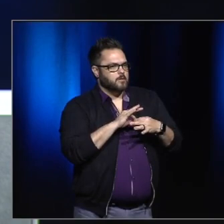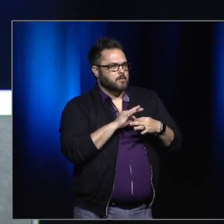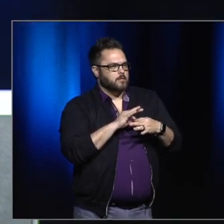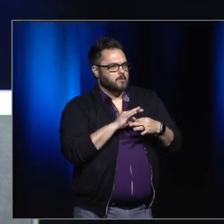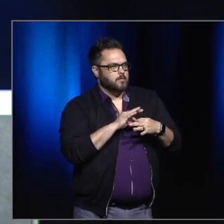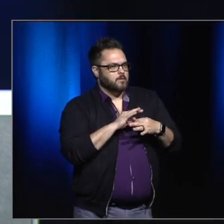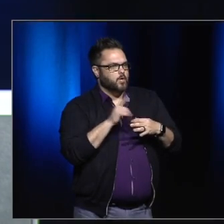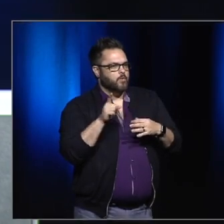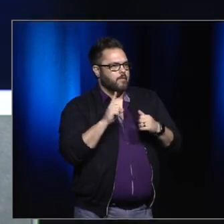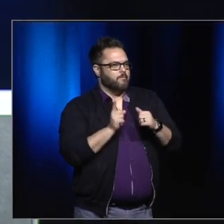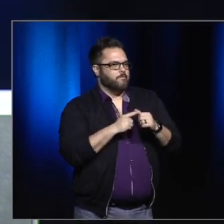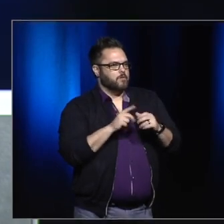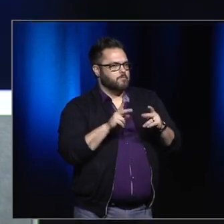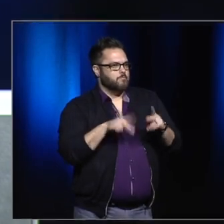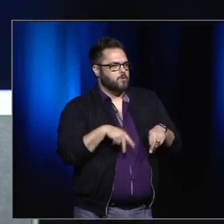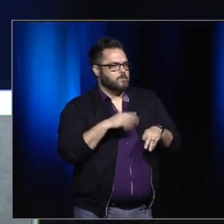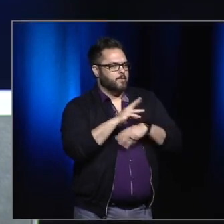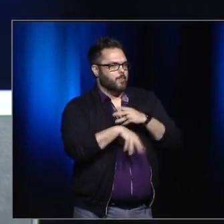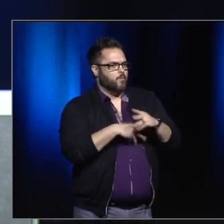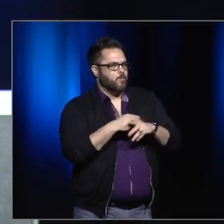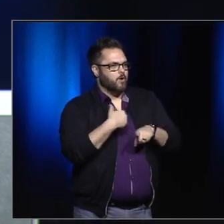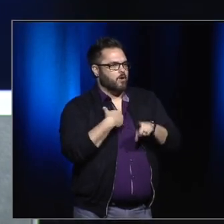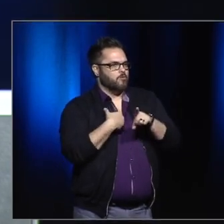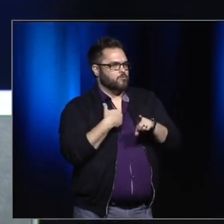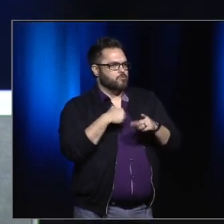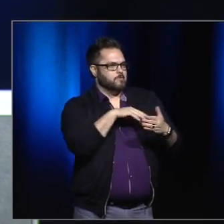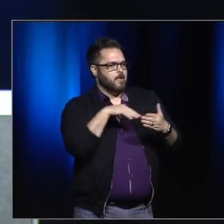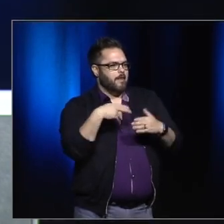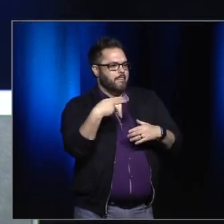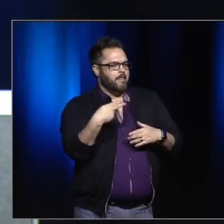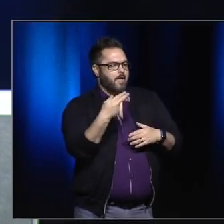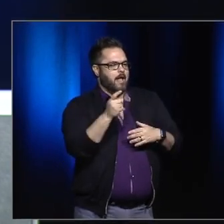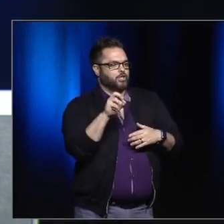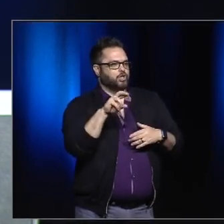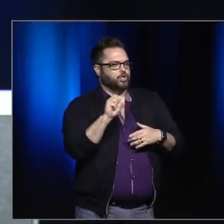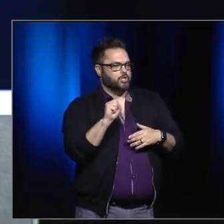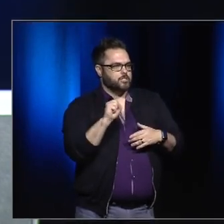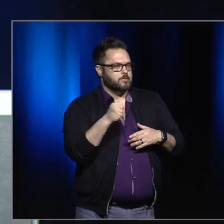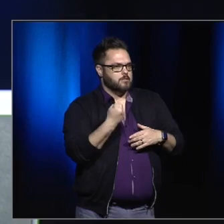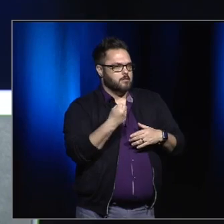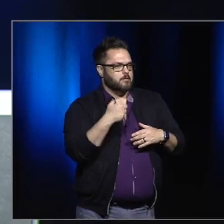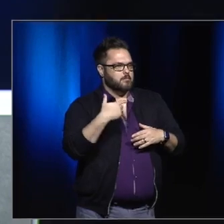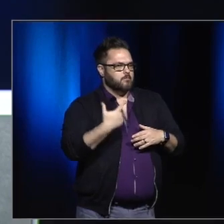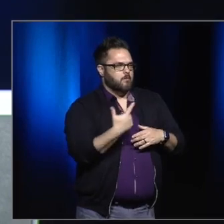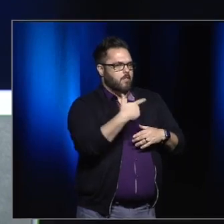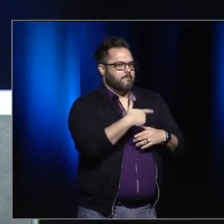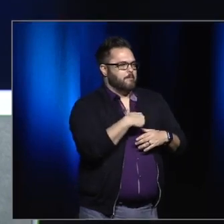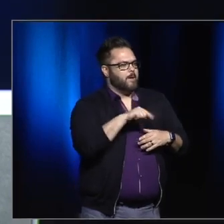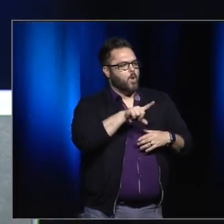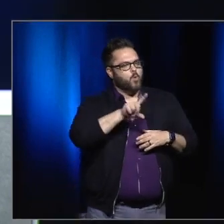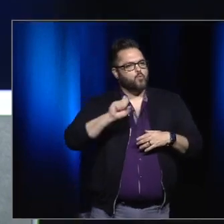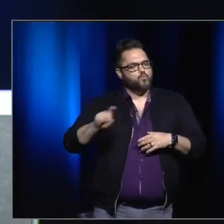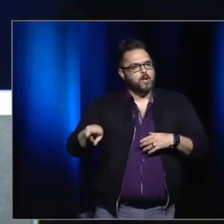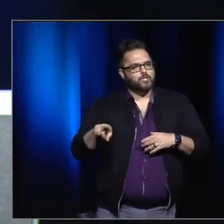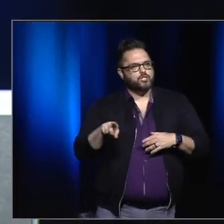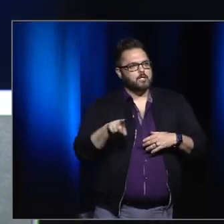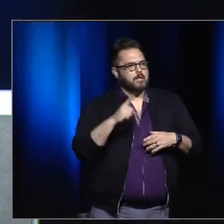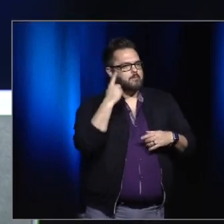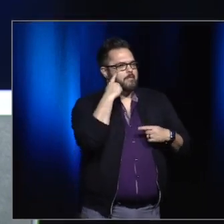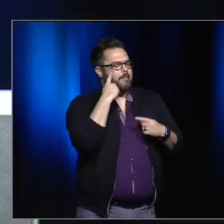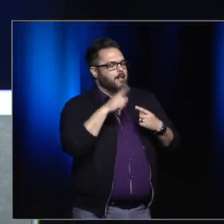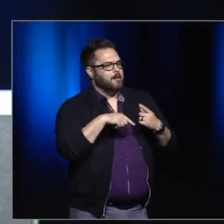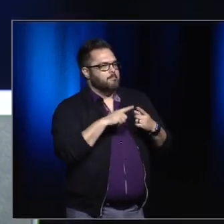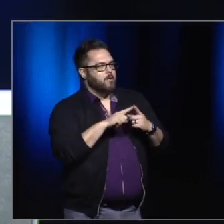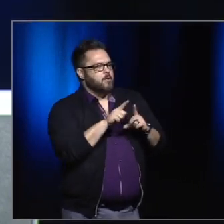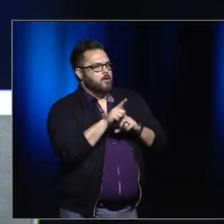in the world who actually darted Hector's dolphins. My question is also, especially sort of in line that sometimes I feel